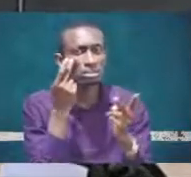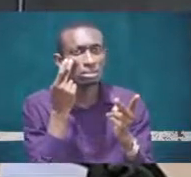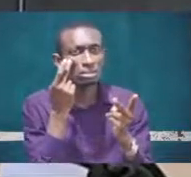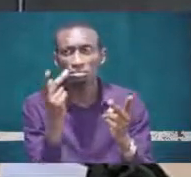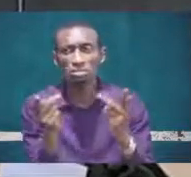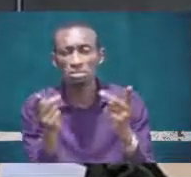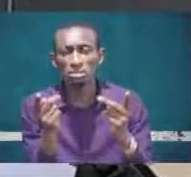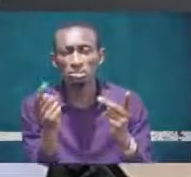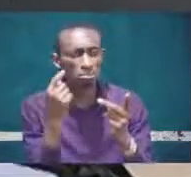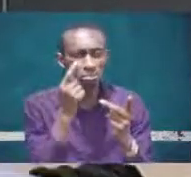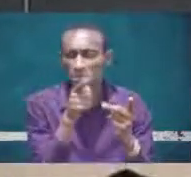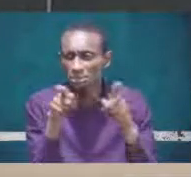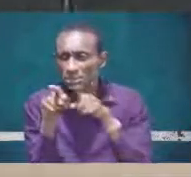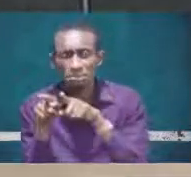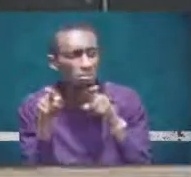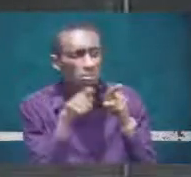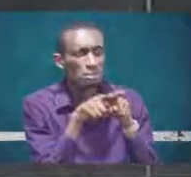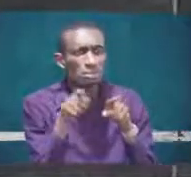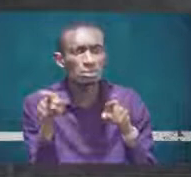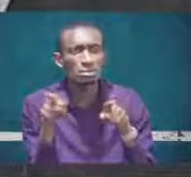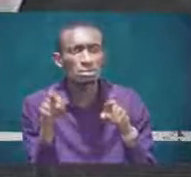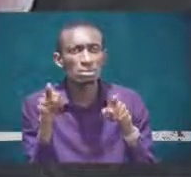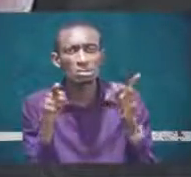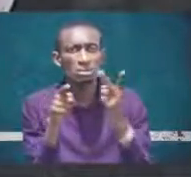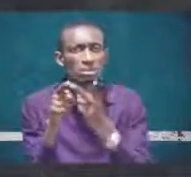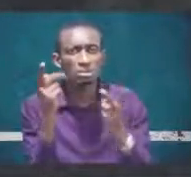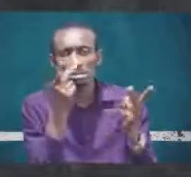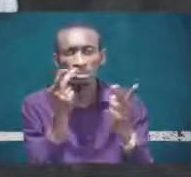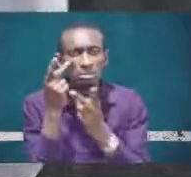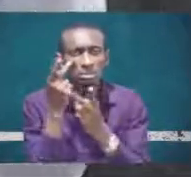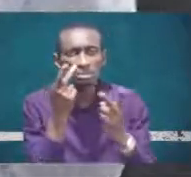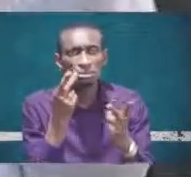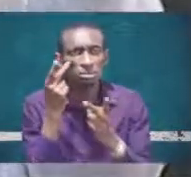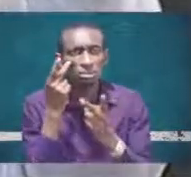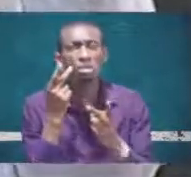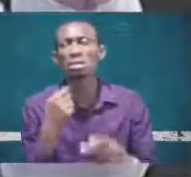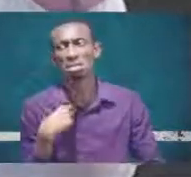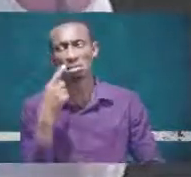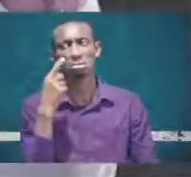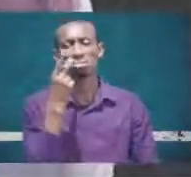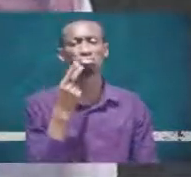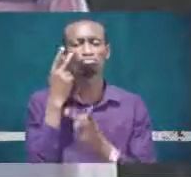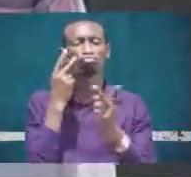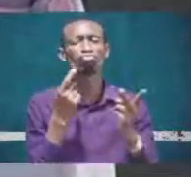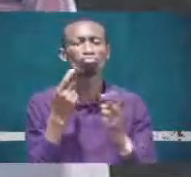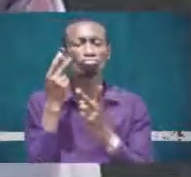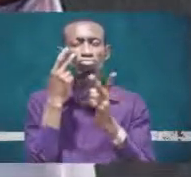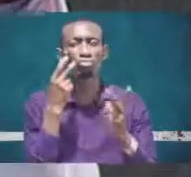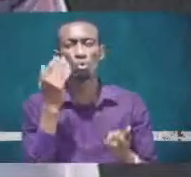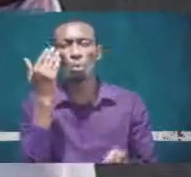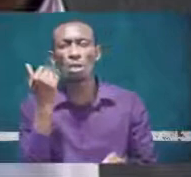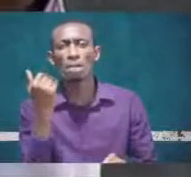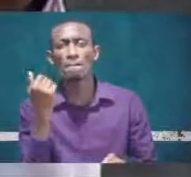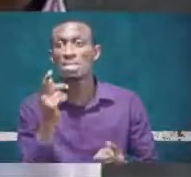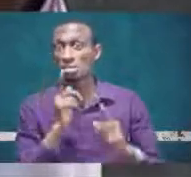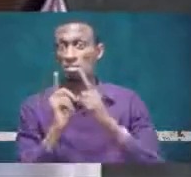similar. If me, I can see these two notes look similar. Because they look similar, the color is